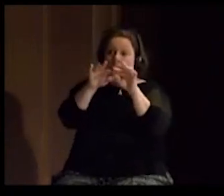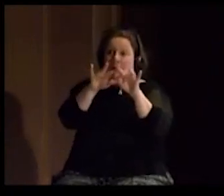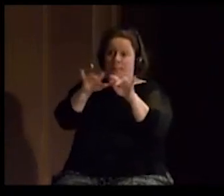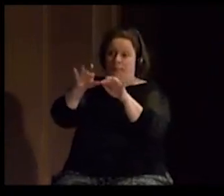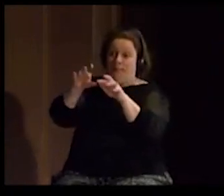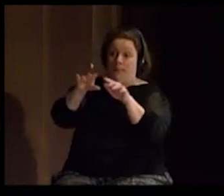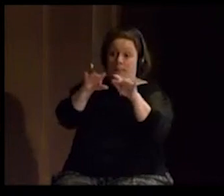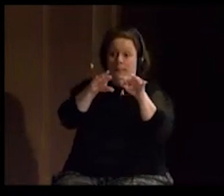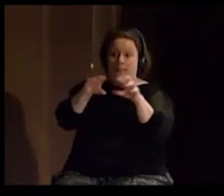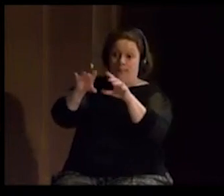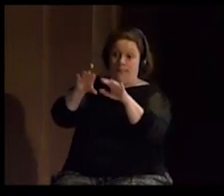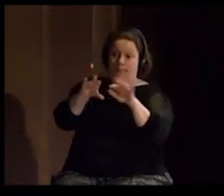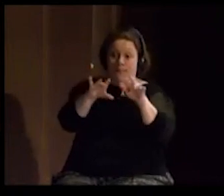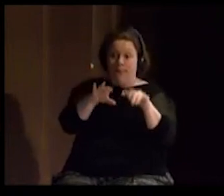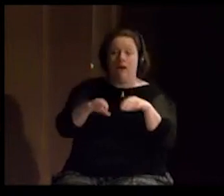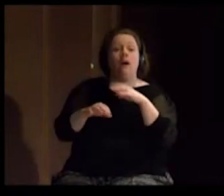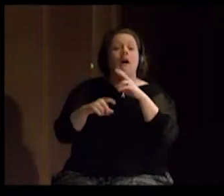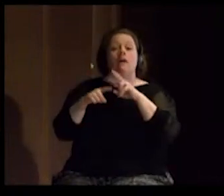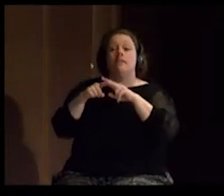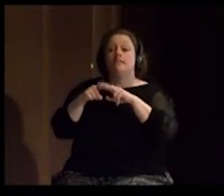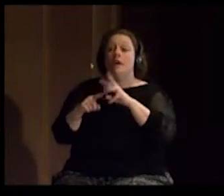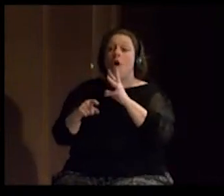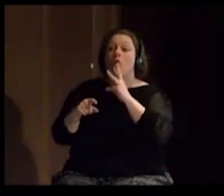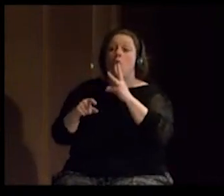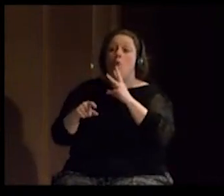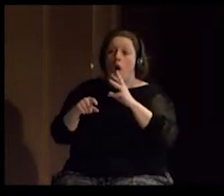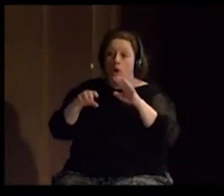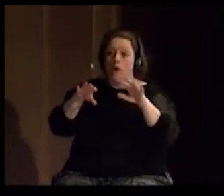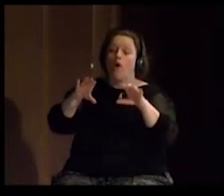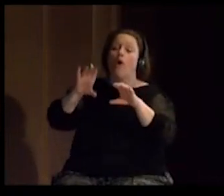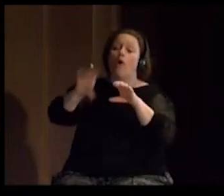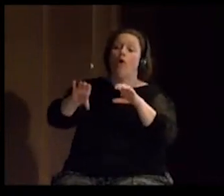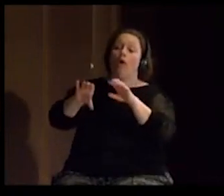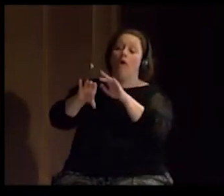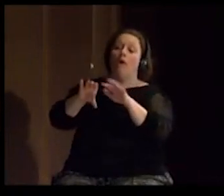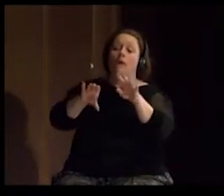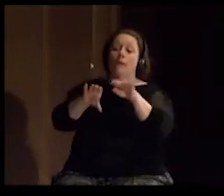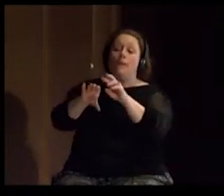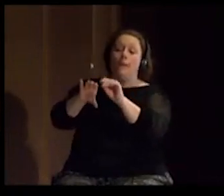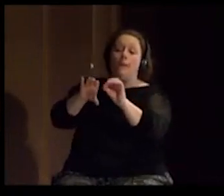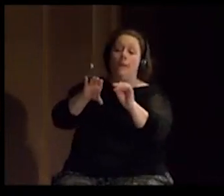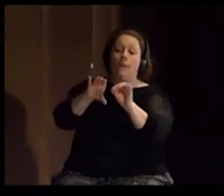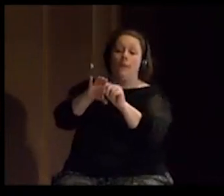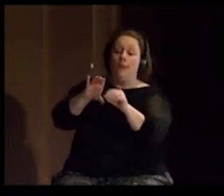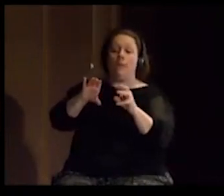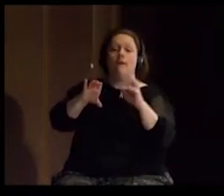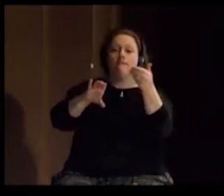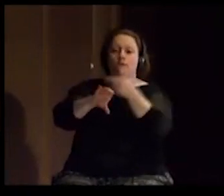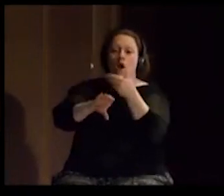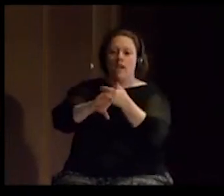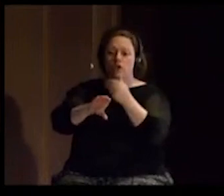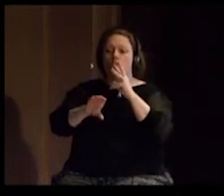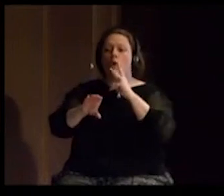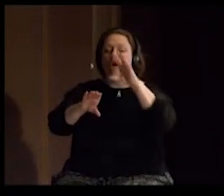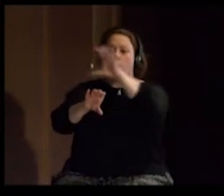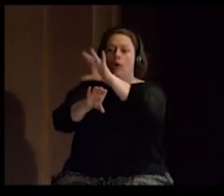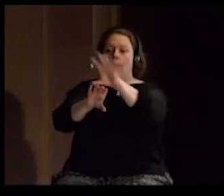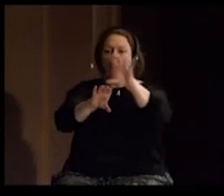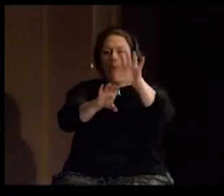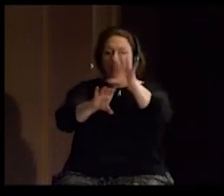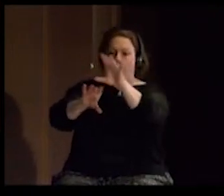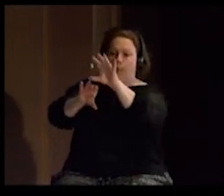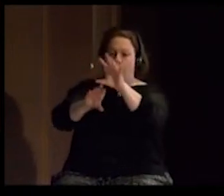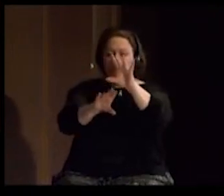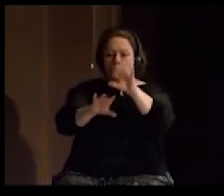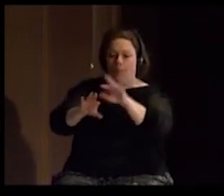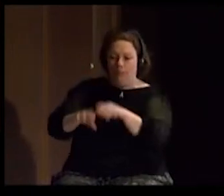floating on top of the salt water and then slowly settle down. Okay, so then is there any change, I must ask, in the composition of the